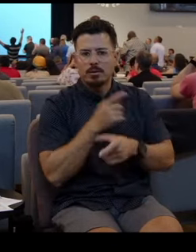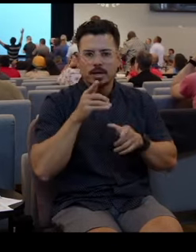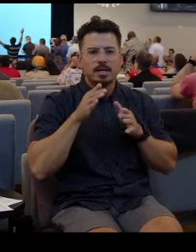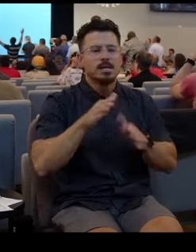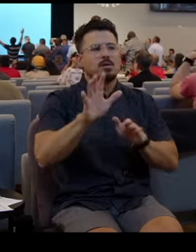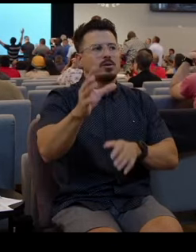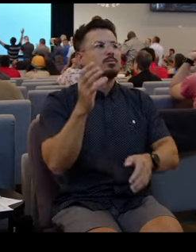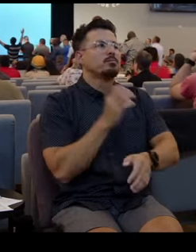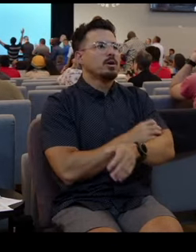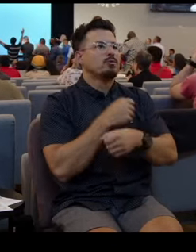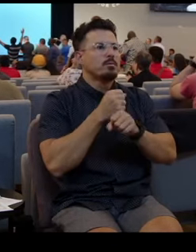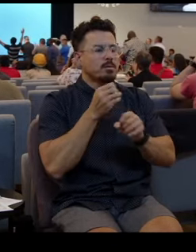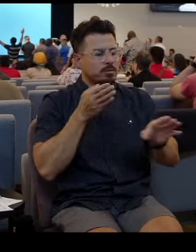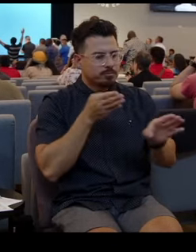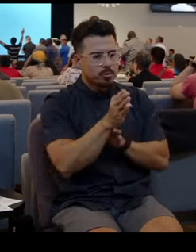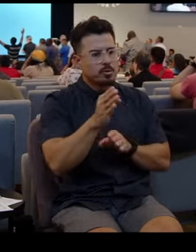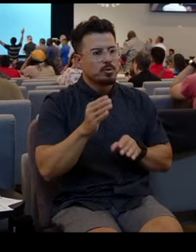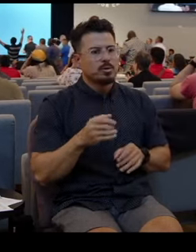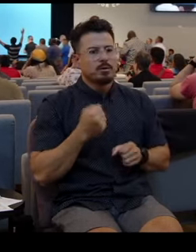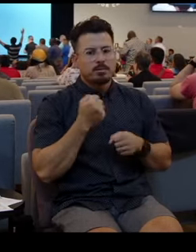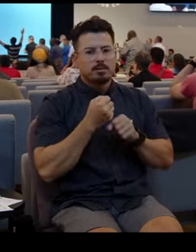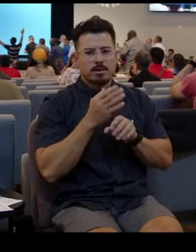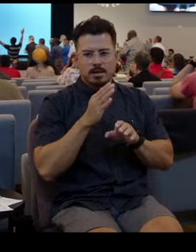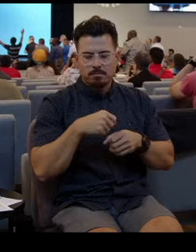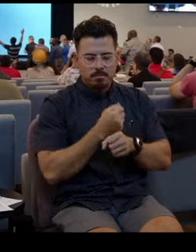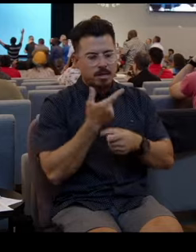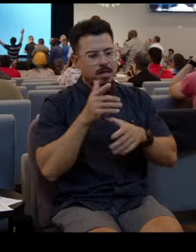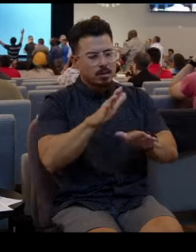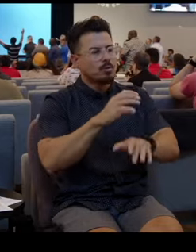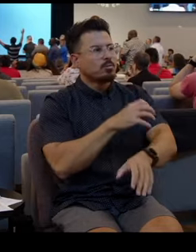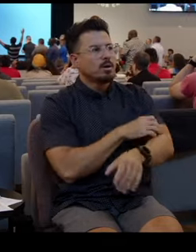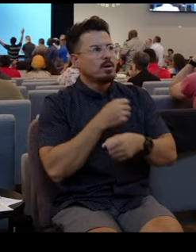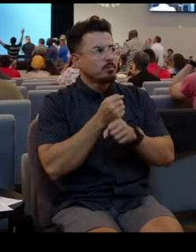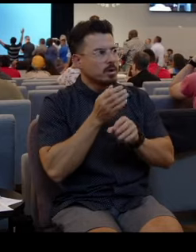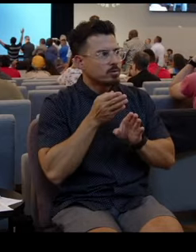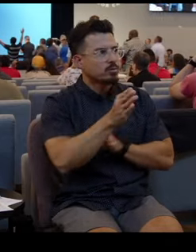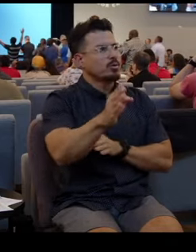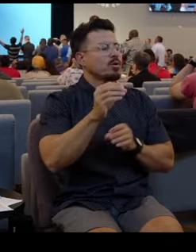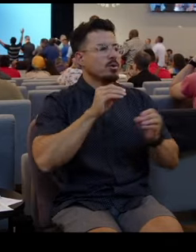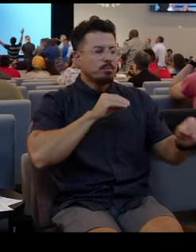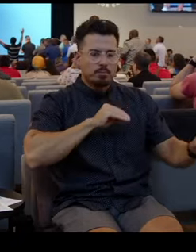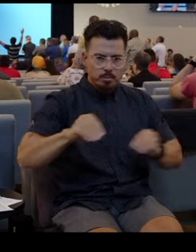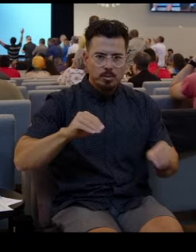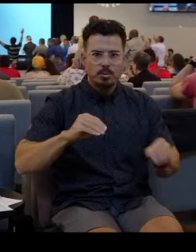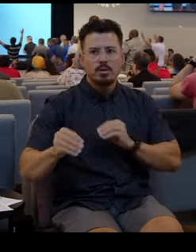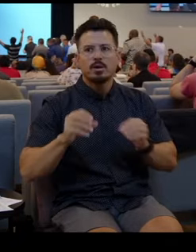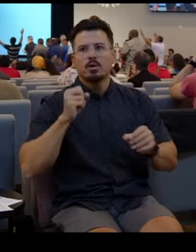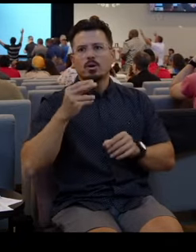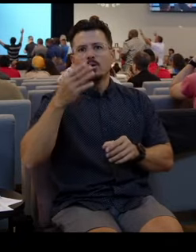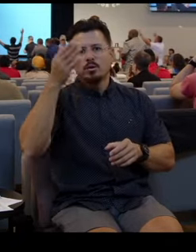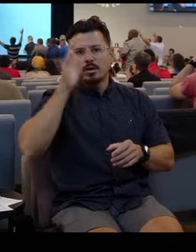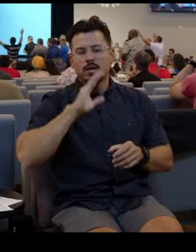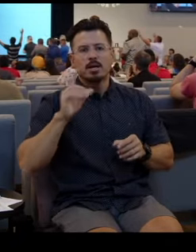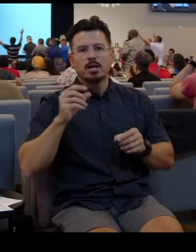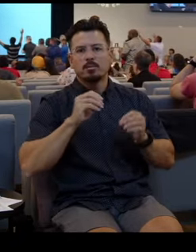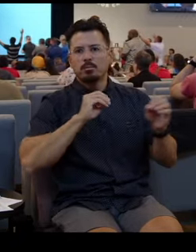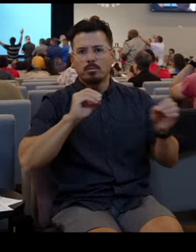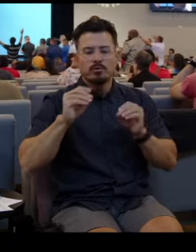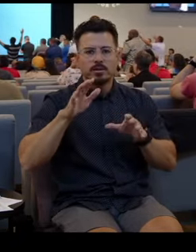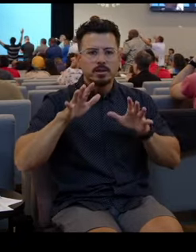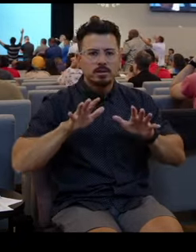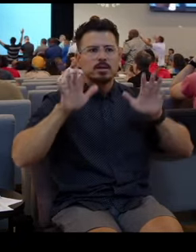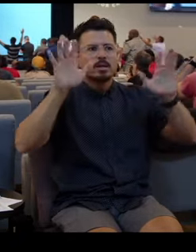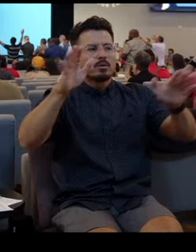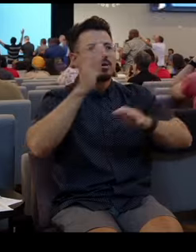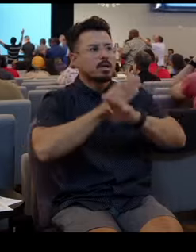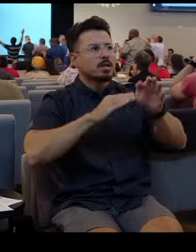power, God, break through all of us. Let your power, Lord God, move. Oh, God, stretch out your hand, God.